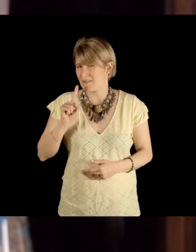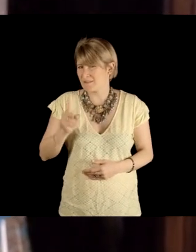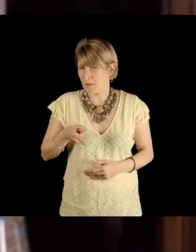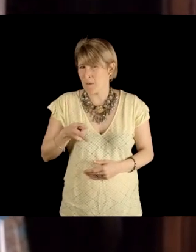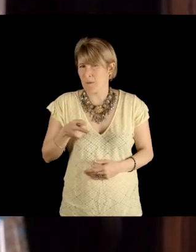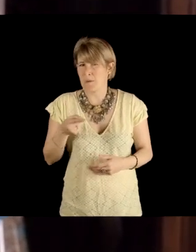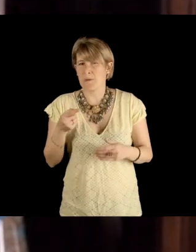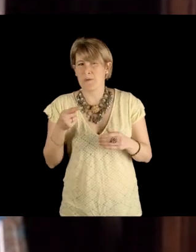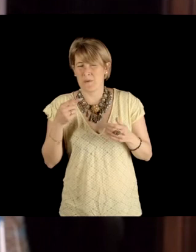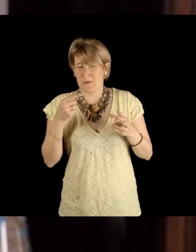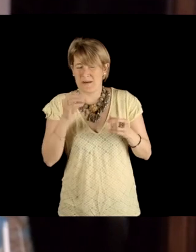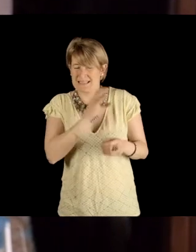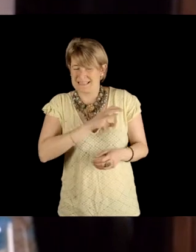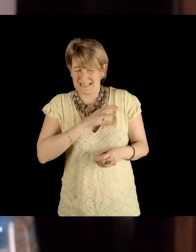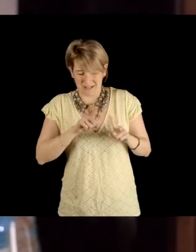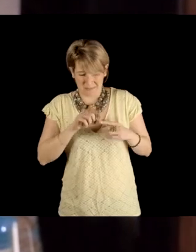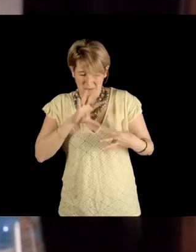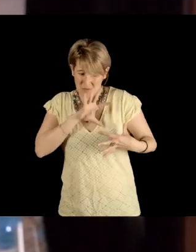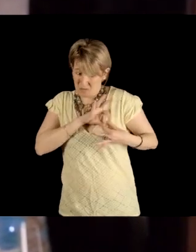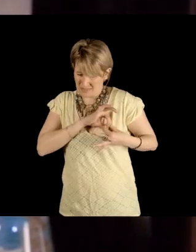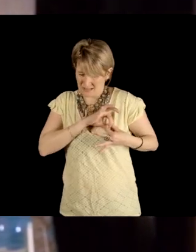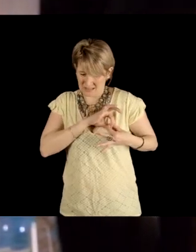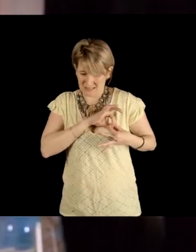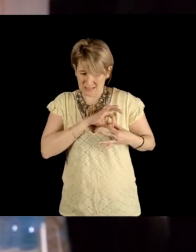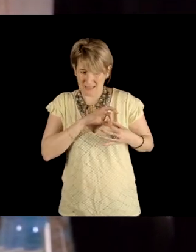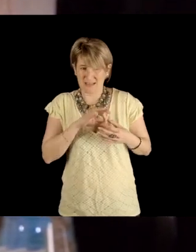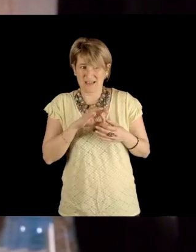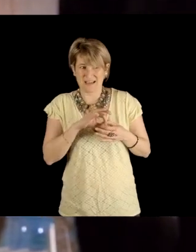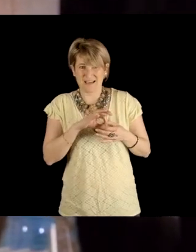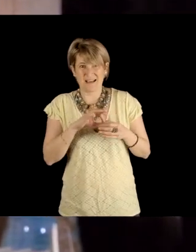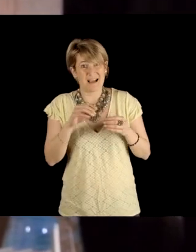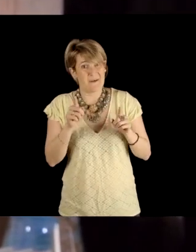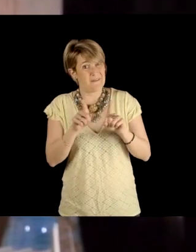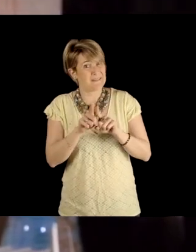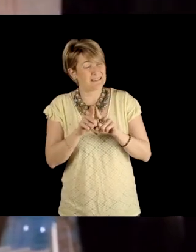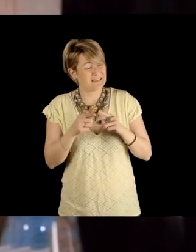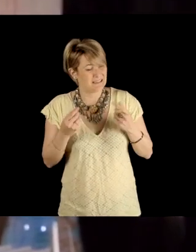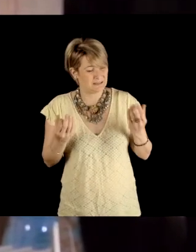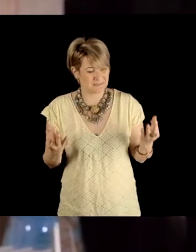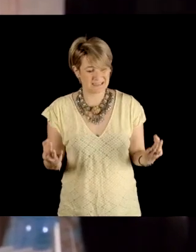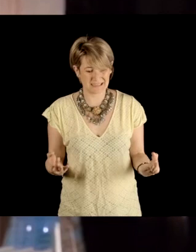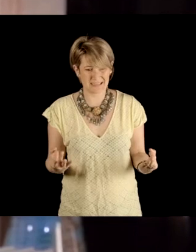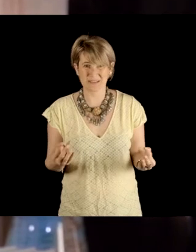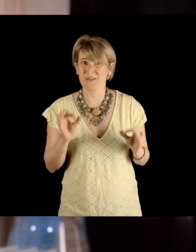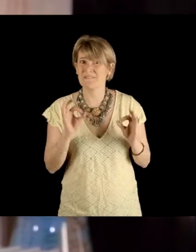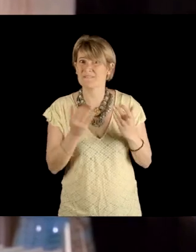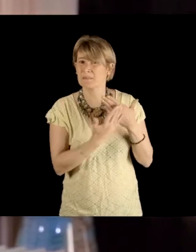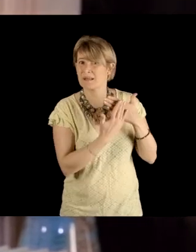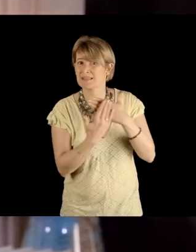inner state before I begin either meditation or cleaning, and what is my state after